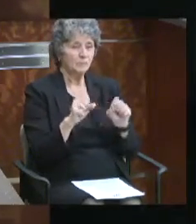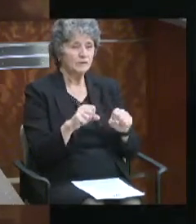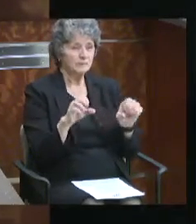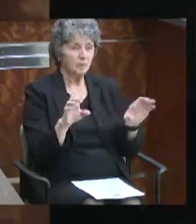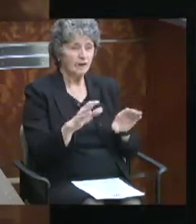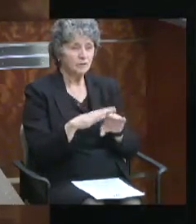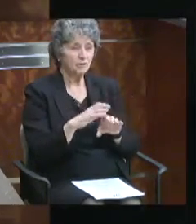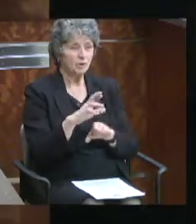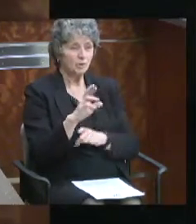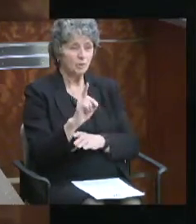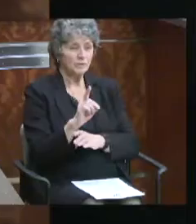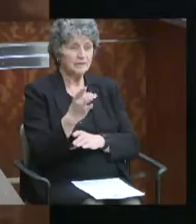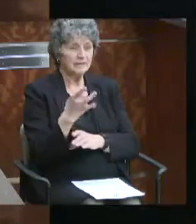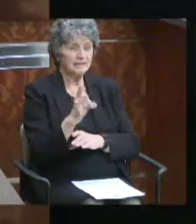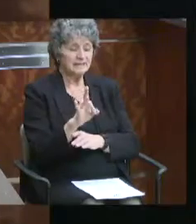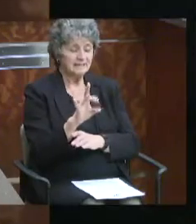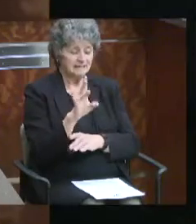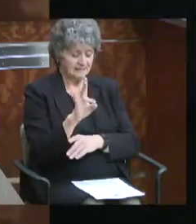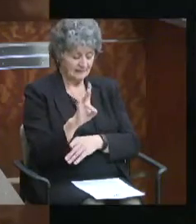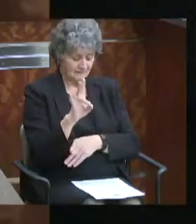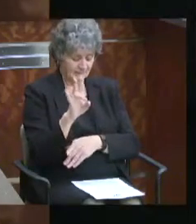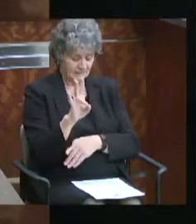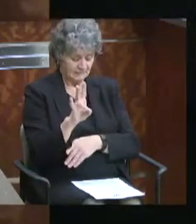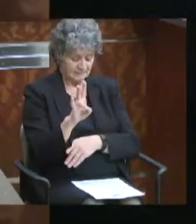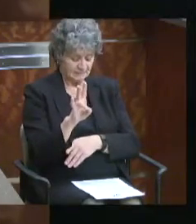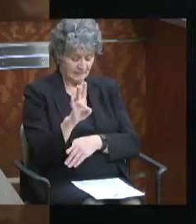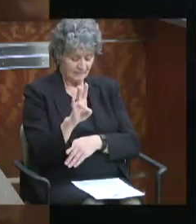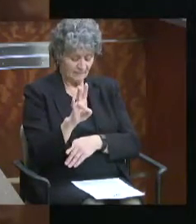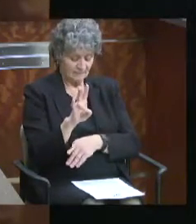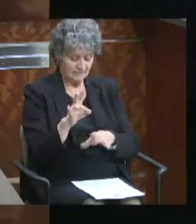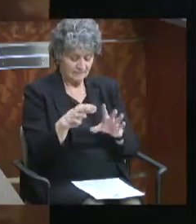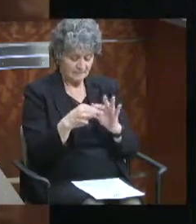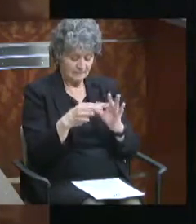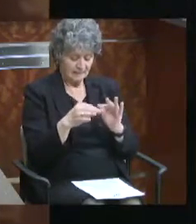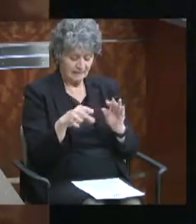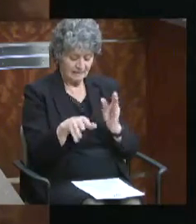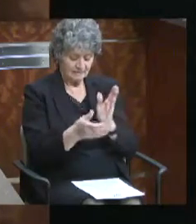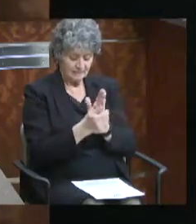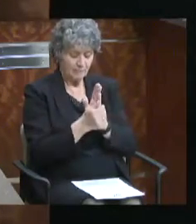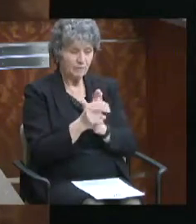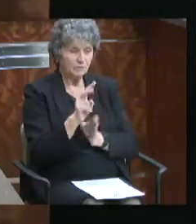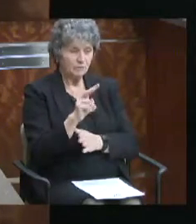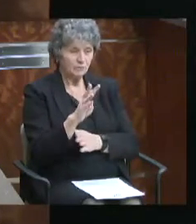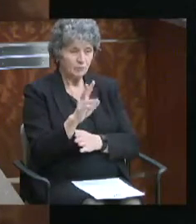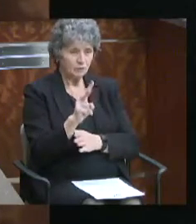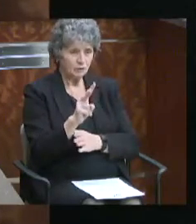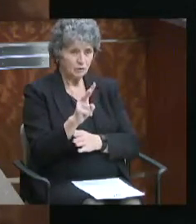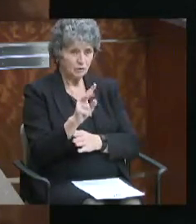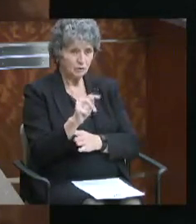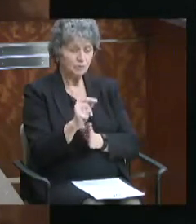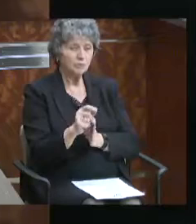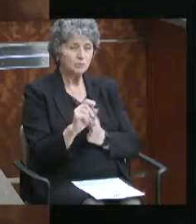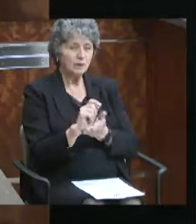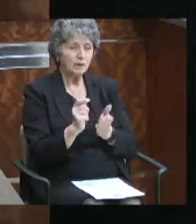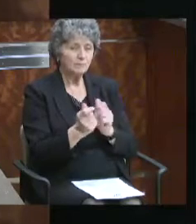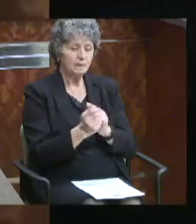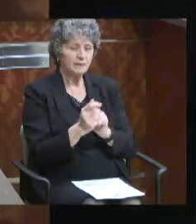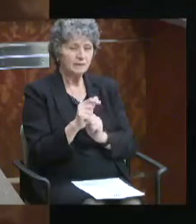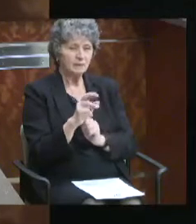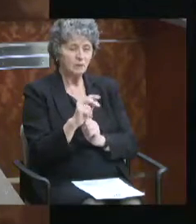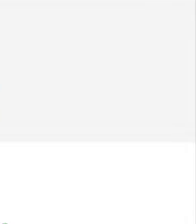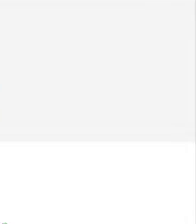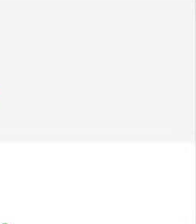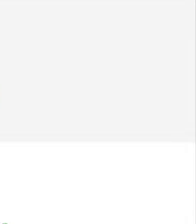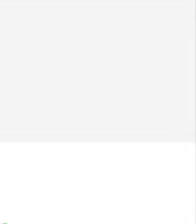number 1877, text amendment number 242, and an ordinance amending the Laurel City Code, Chapter